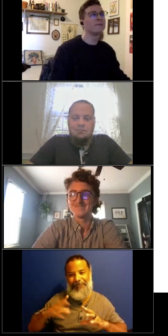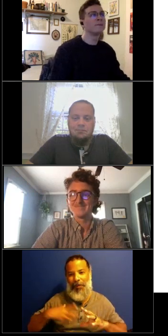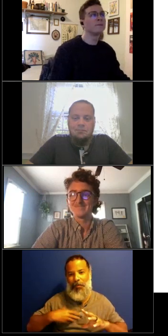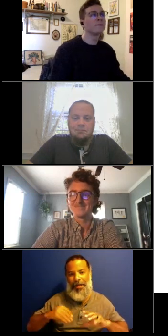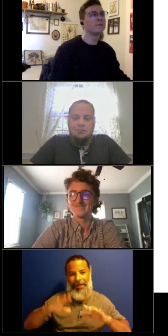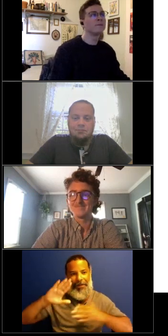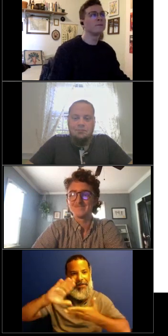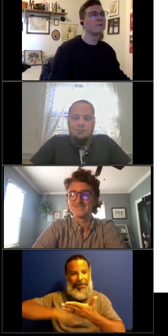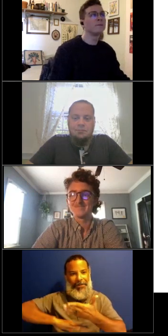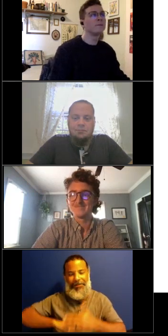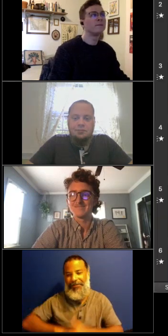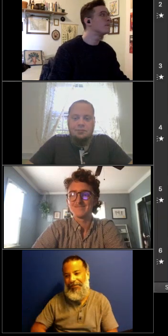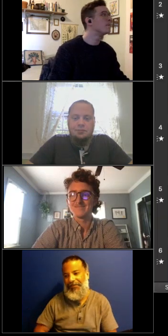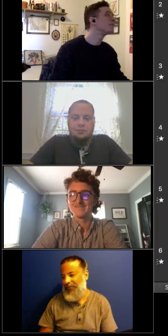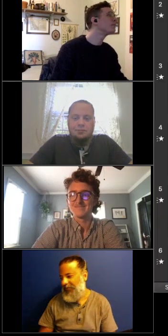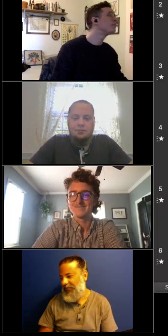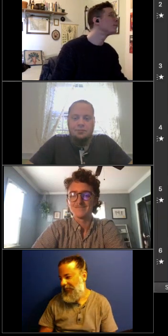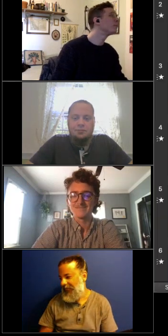Okay.